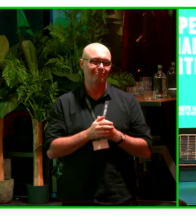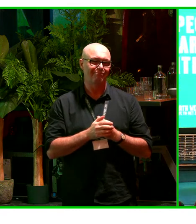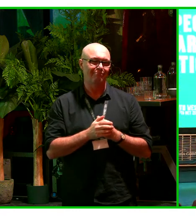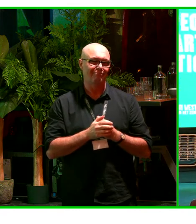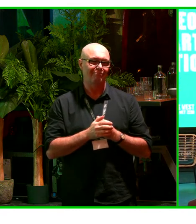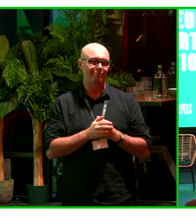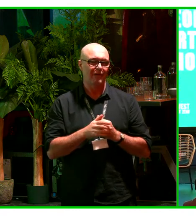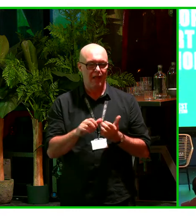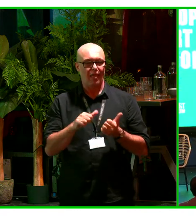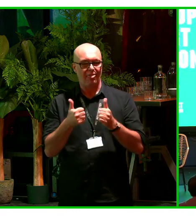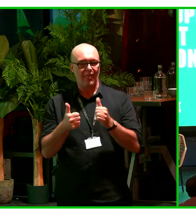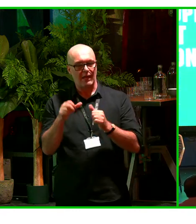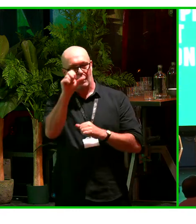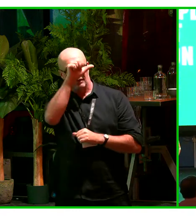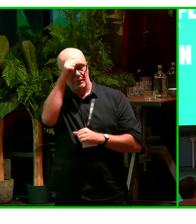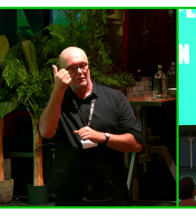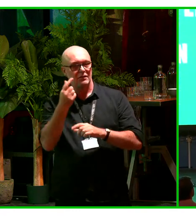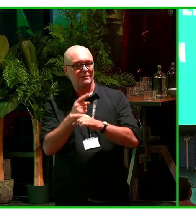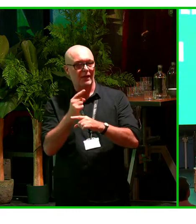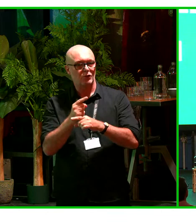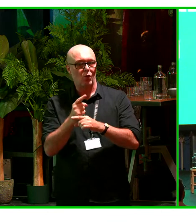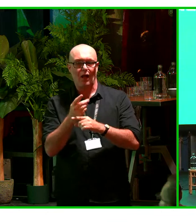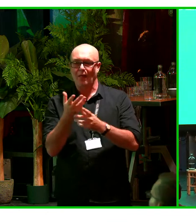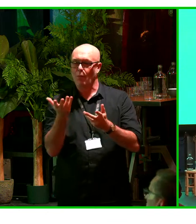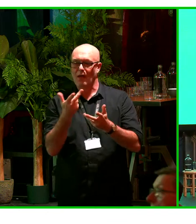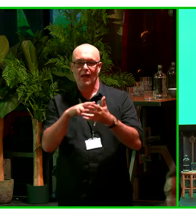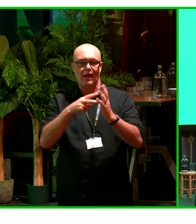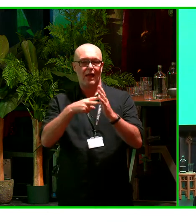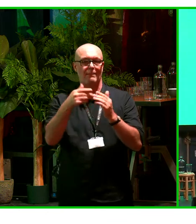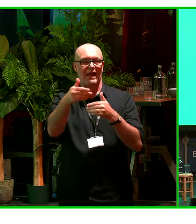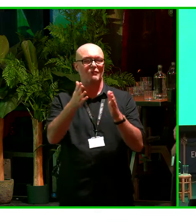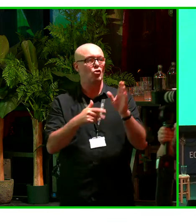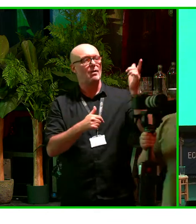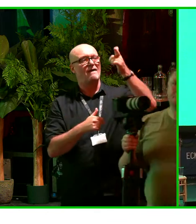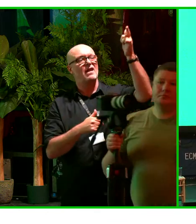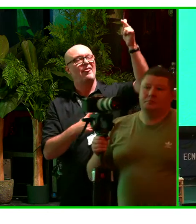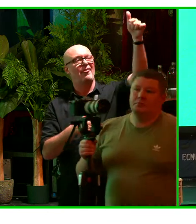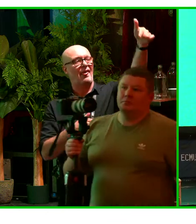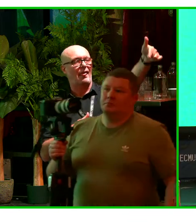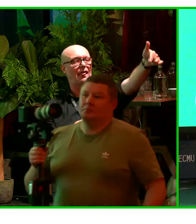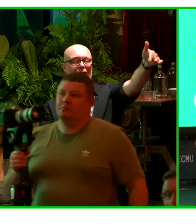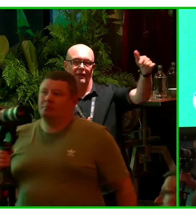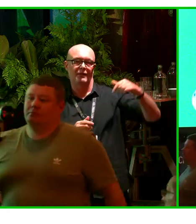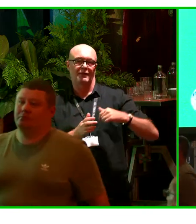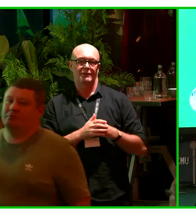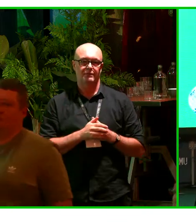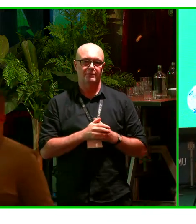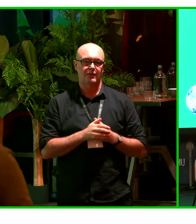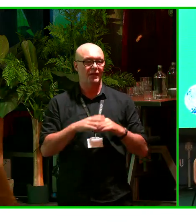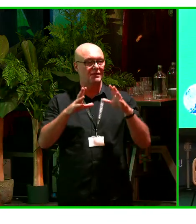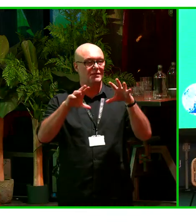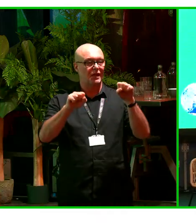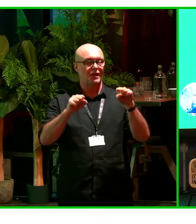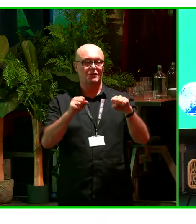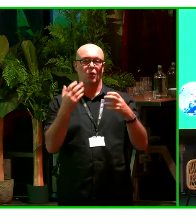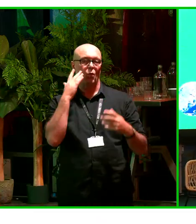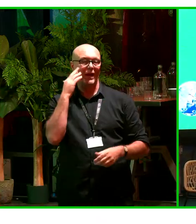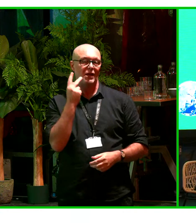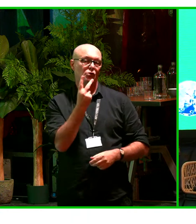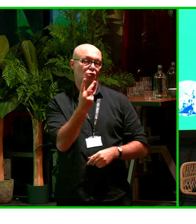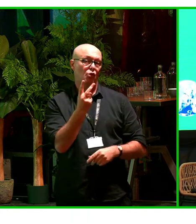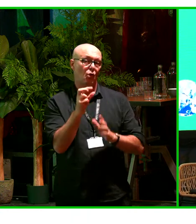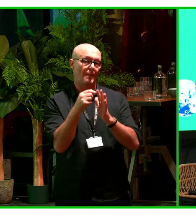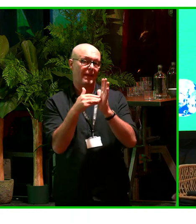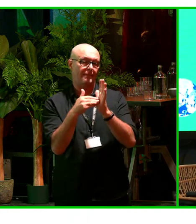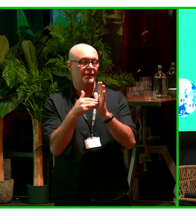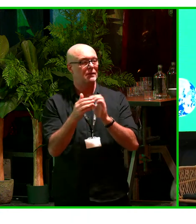Smart Talk session, which is in the plant room, which is the other end of the building. And that starts, we're going to be starting that at 2 o'clock. So the Smart Talks are in